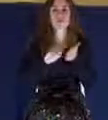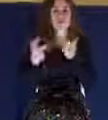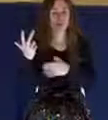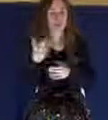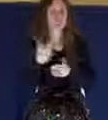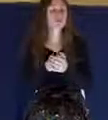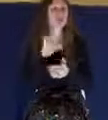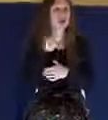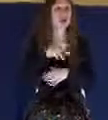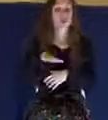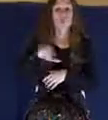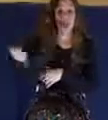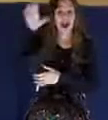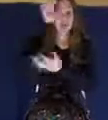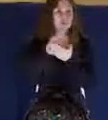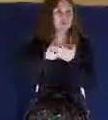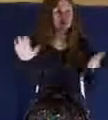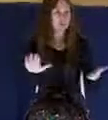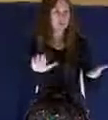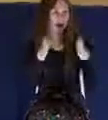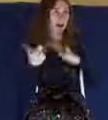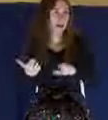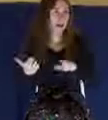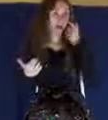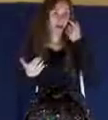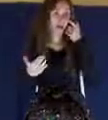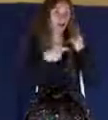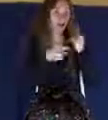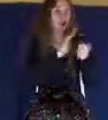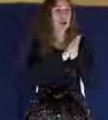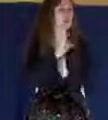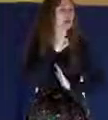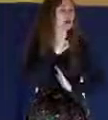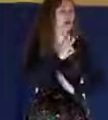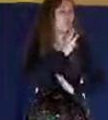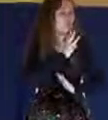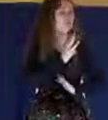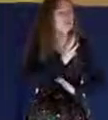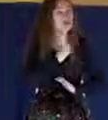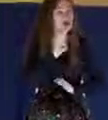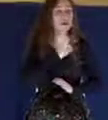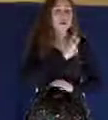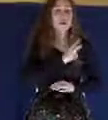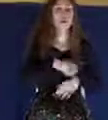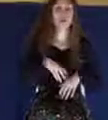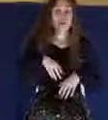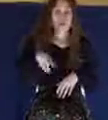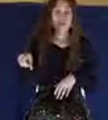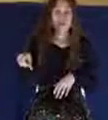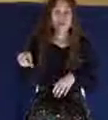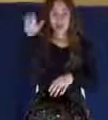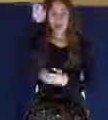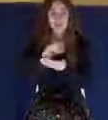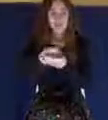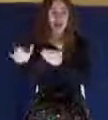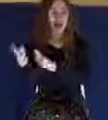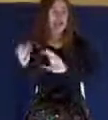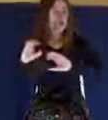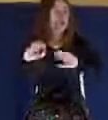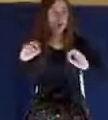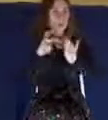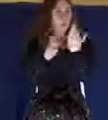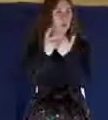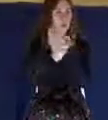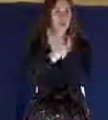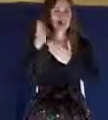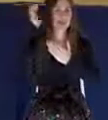widows in this day. There were no government programs to take care of them. Help had to come from the family. But she did have two sons. And